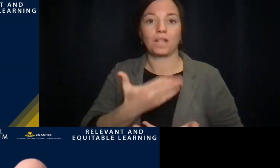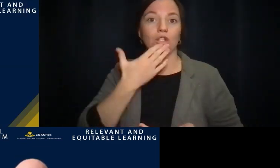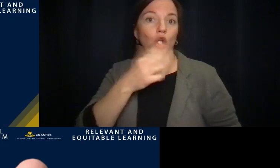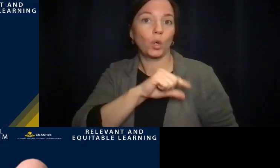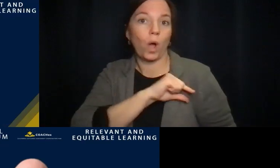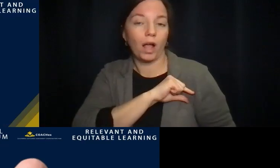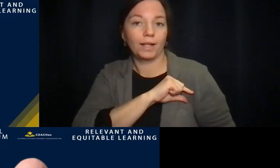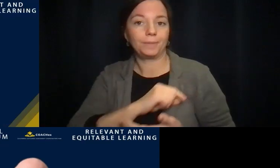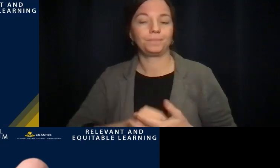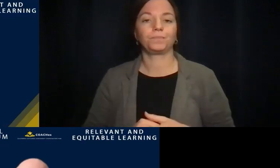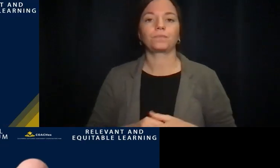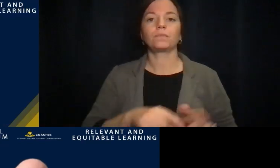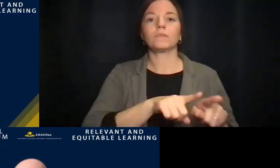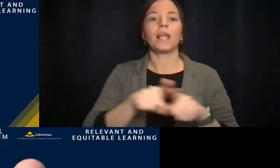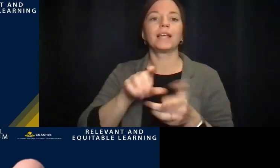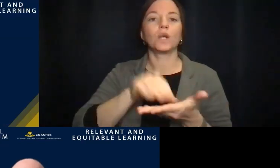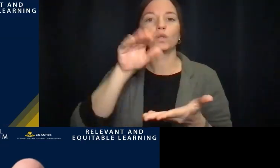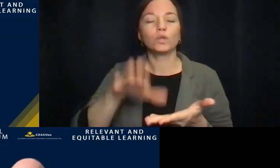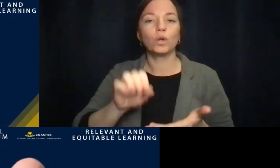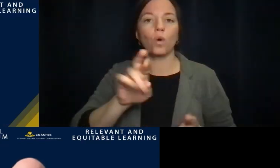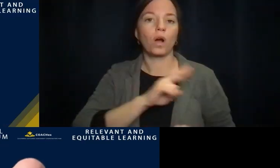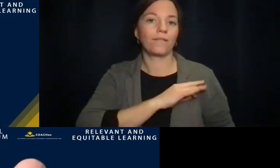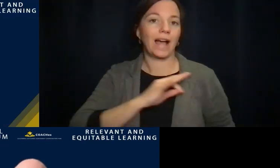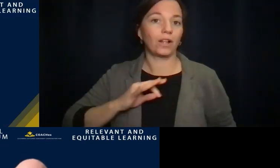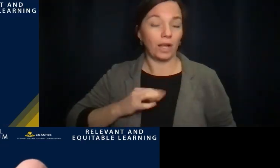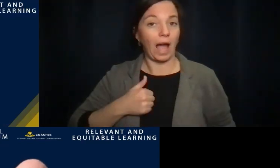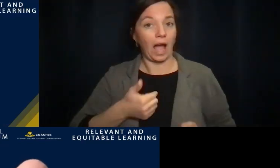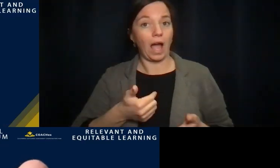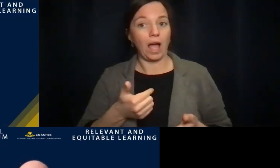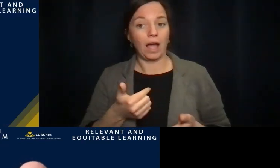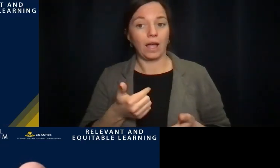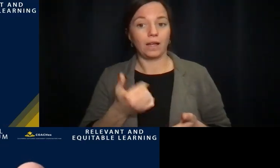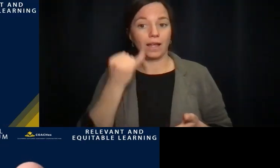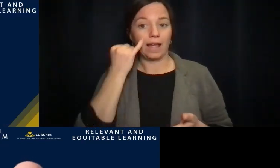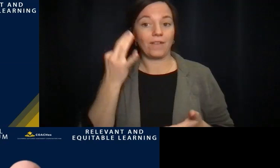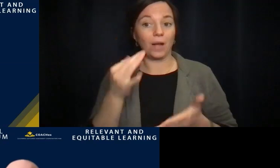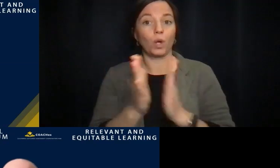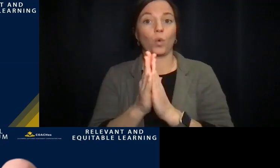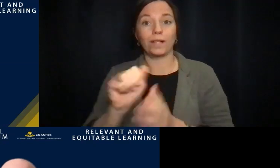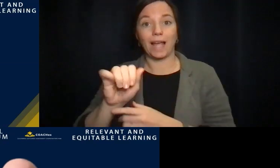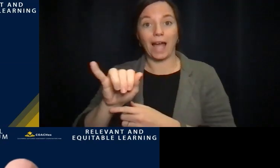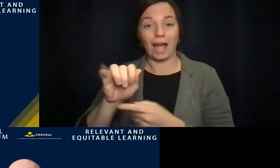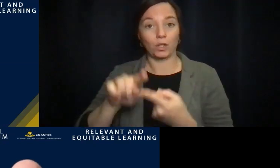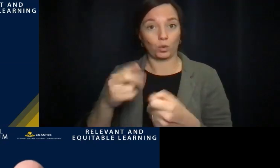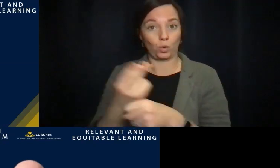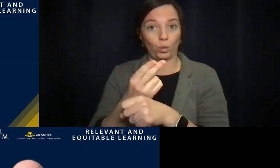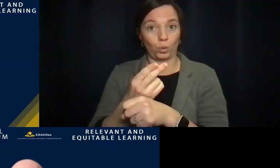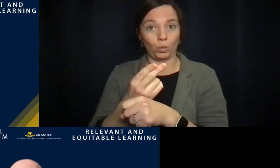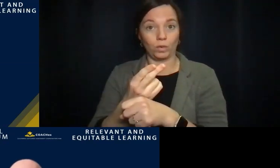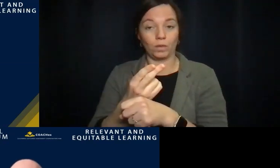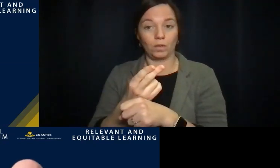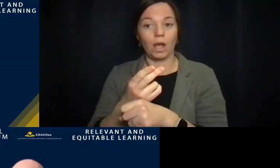As a student or as a faculty, as a person who requests AI to do something, I have to have a